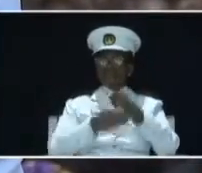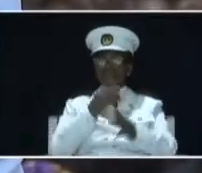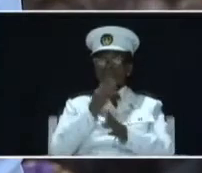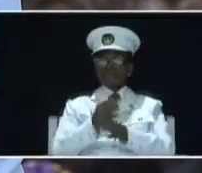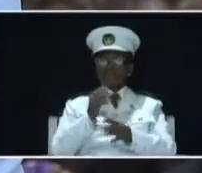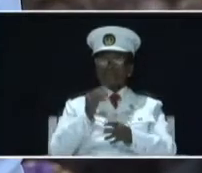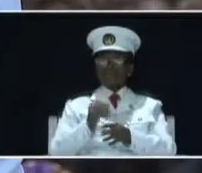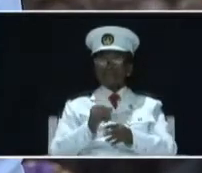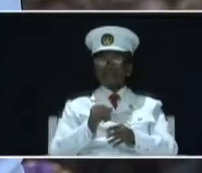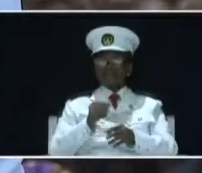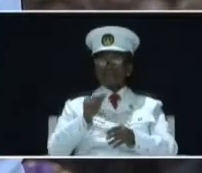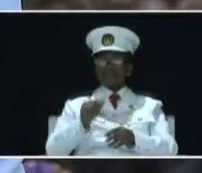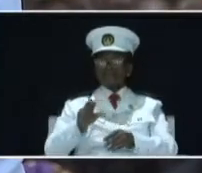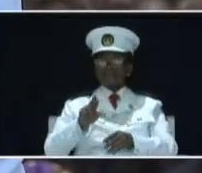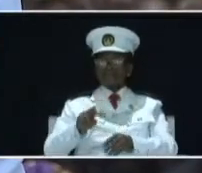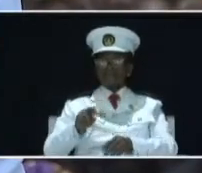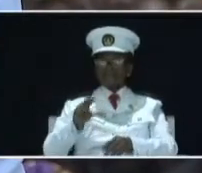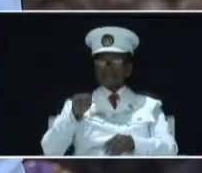Elisha,